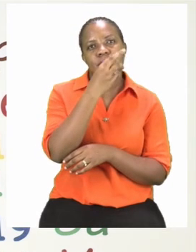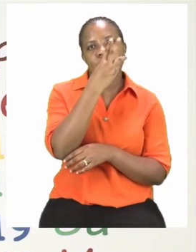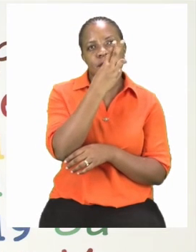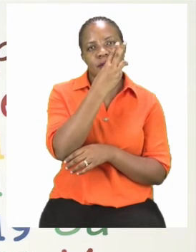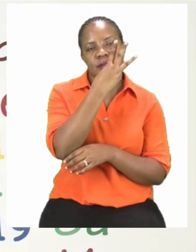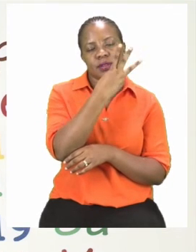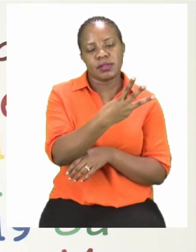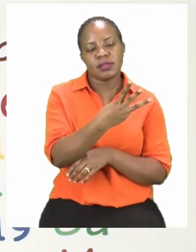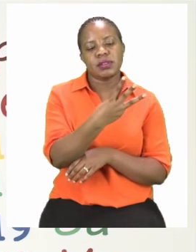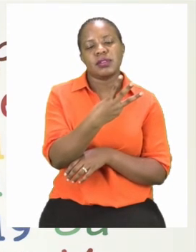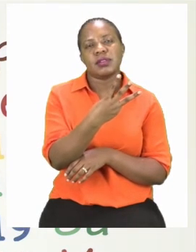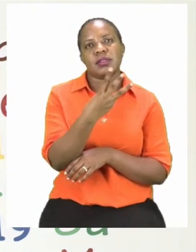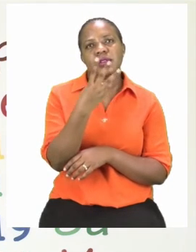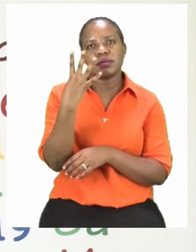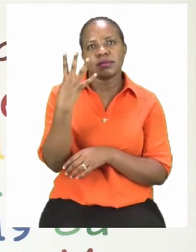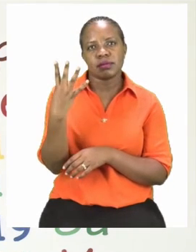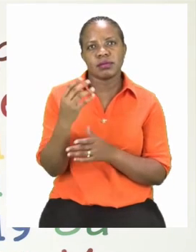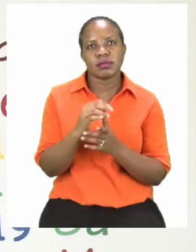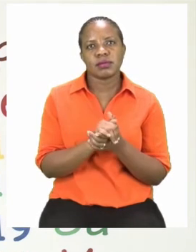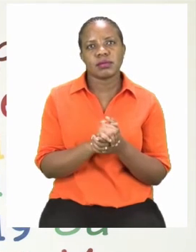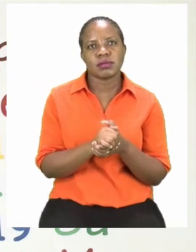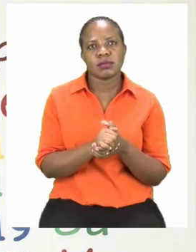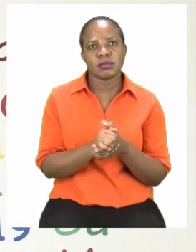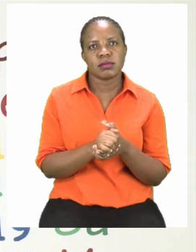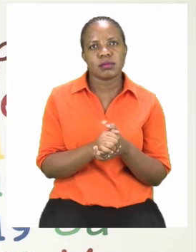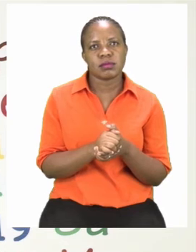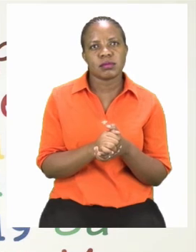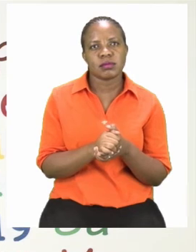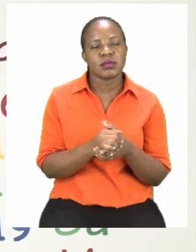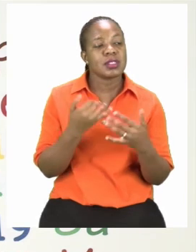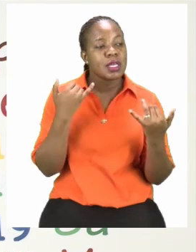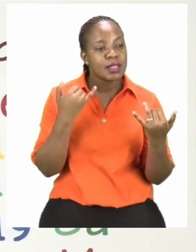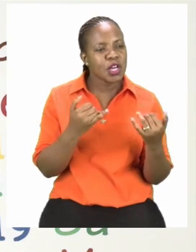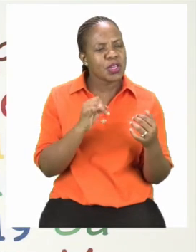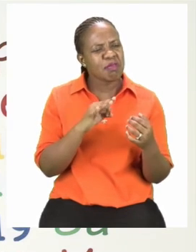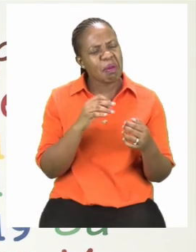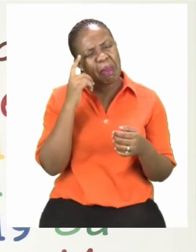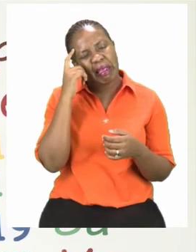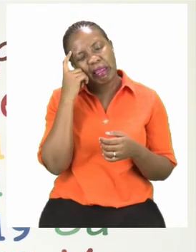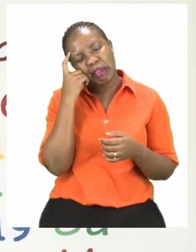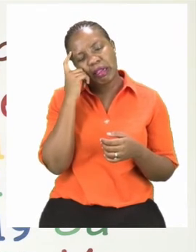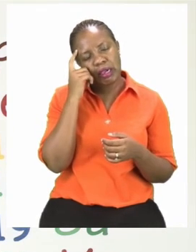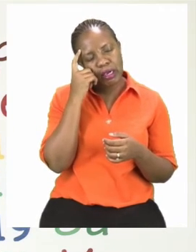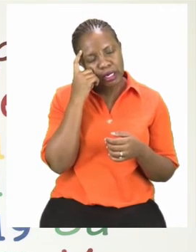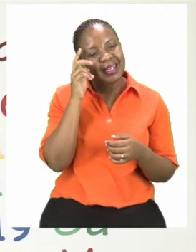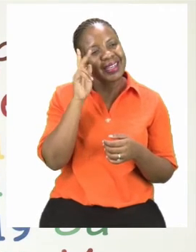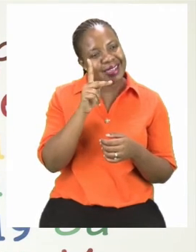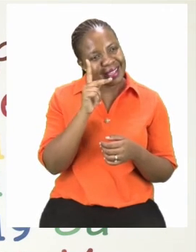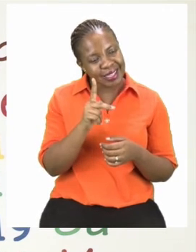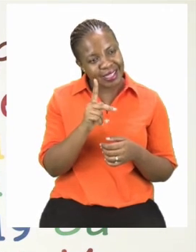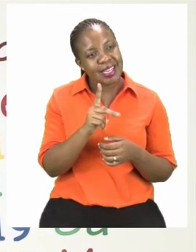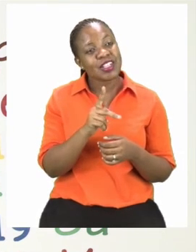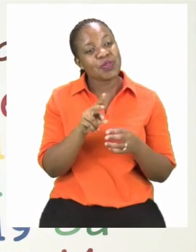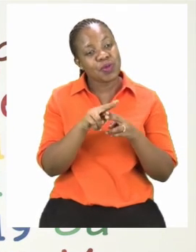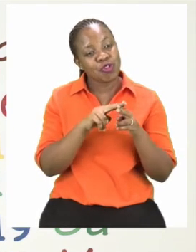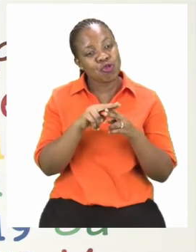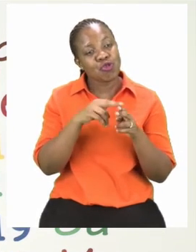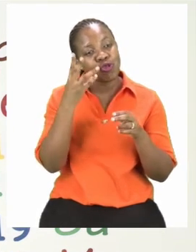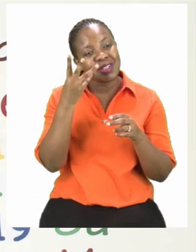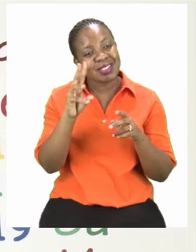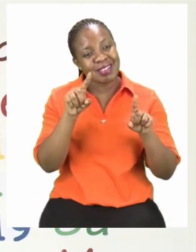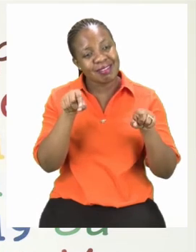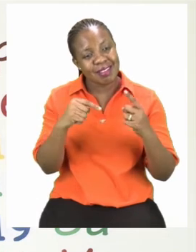you. So let's take a look at the board. Now the first one is having a 7 and then an